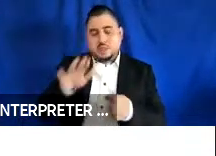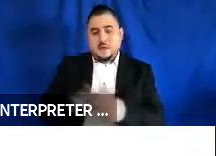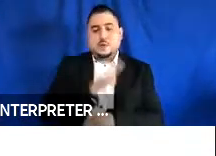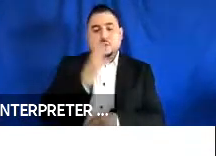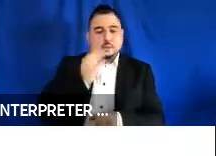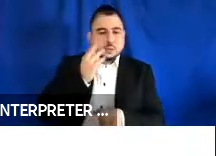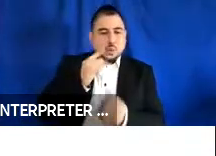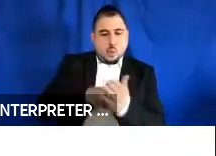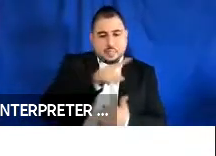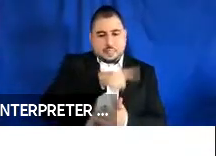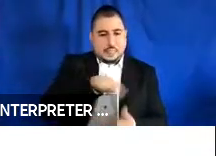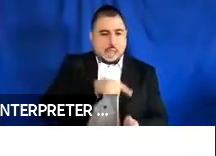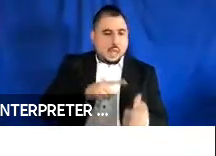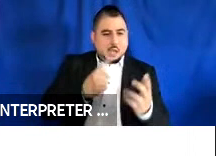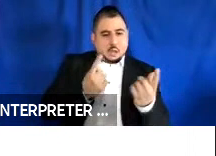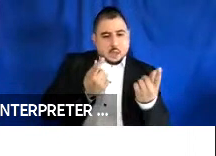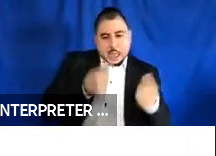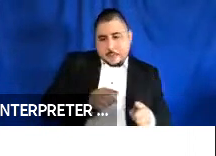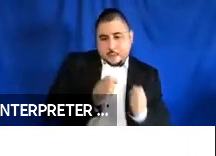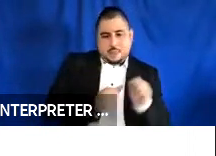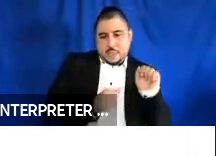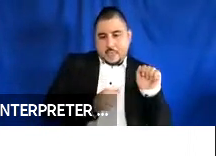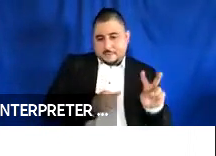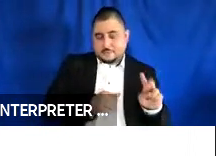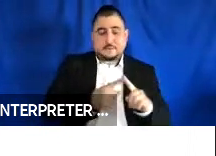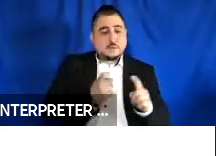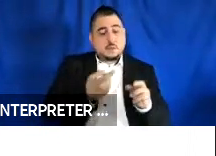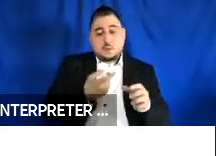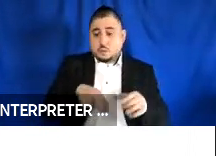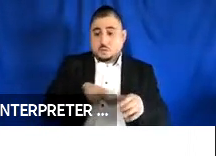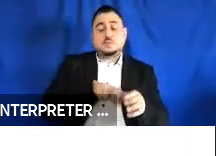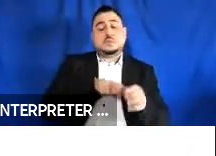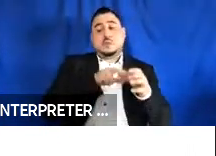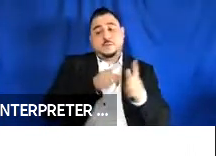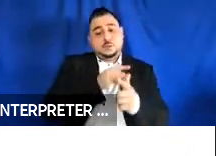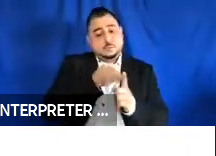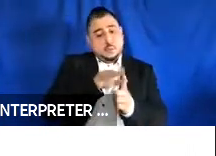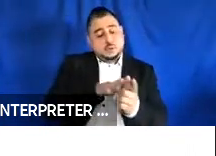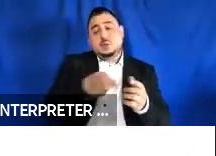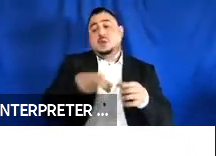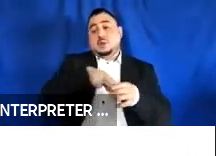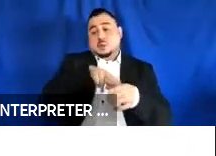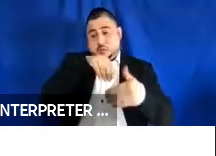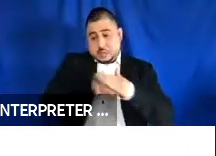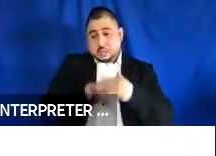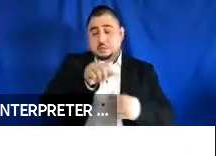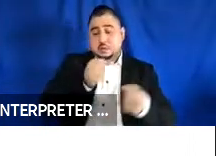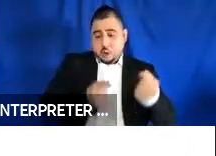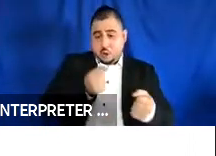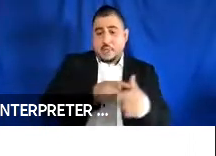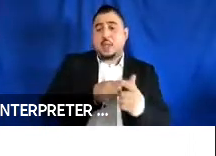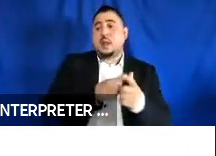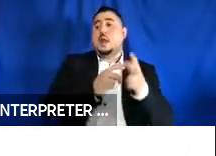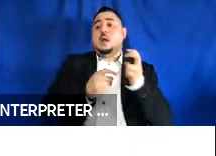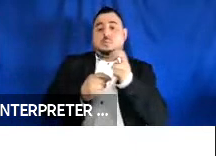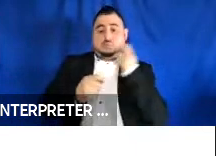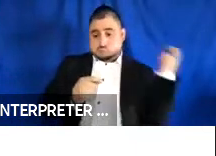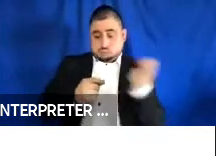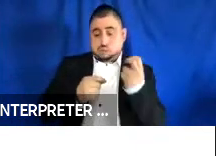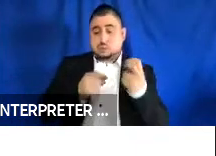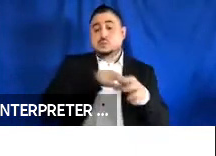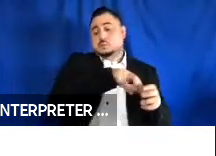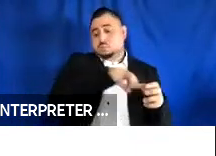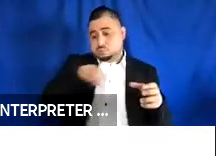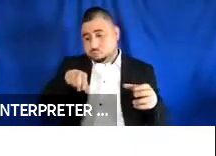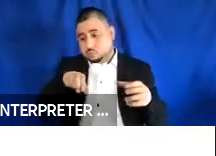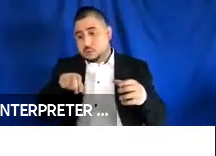experience the participants encountered with the AV, from the first exposure to entering the vehicle, and then riding the vehicle to exiting the